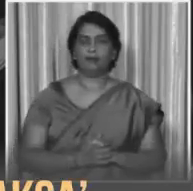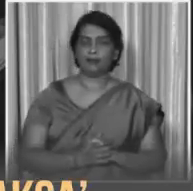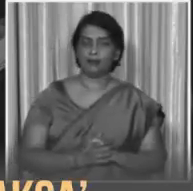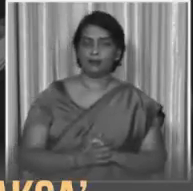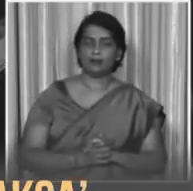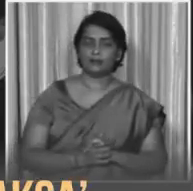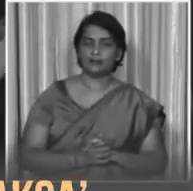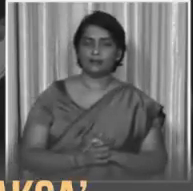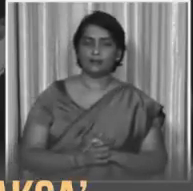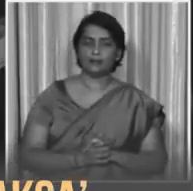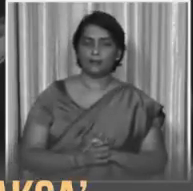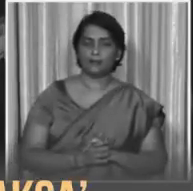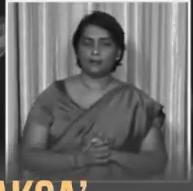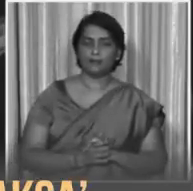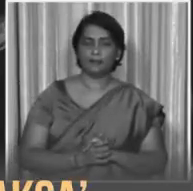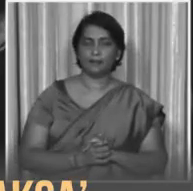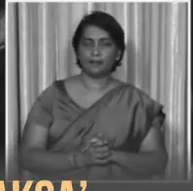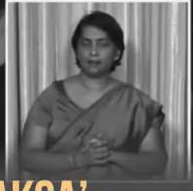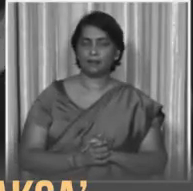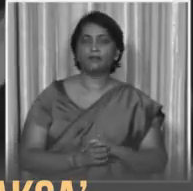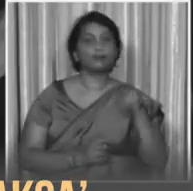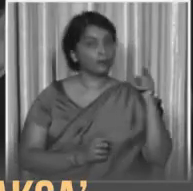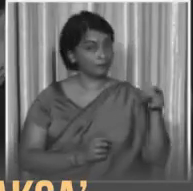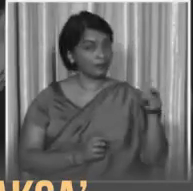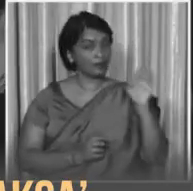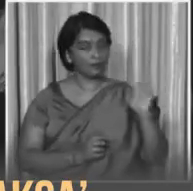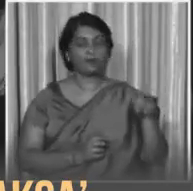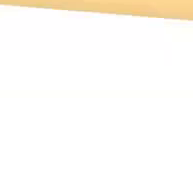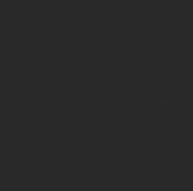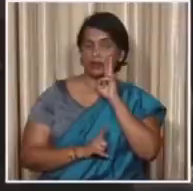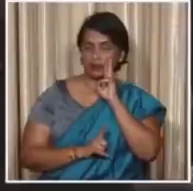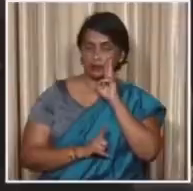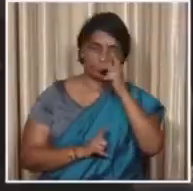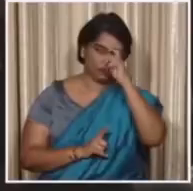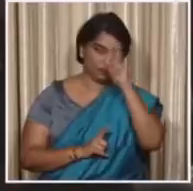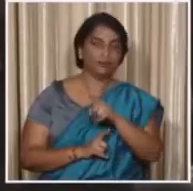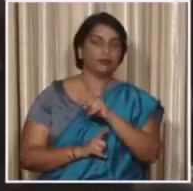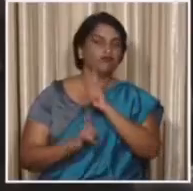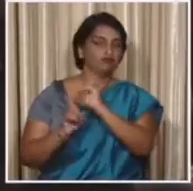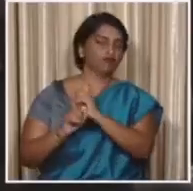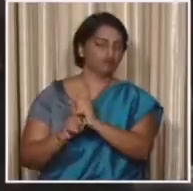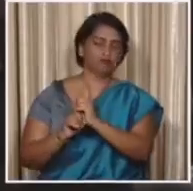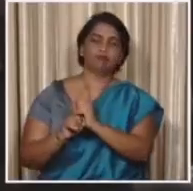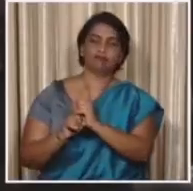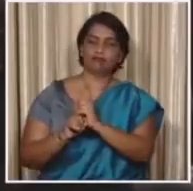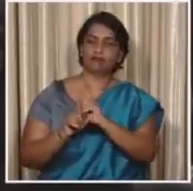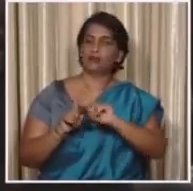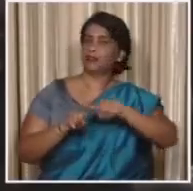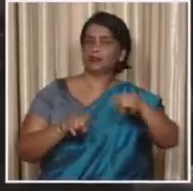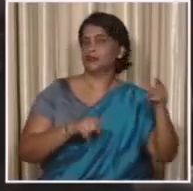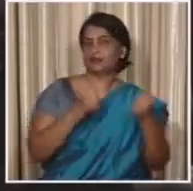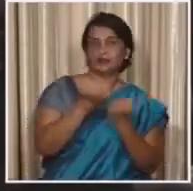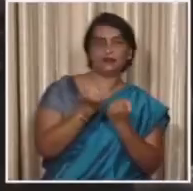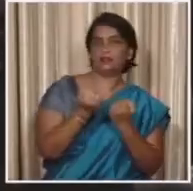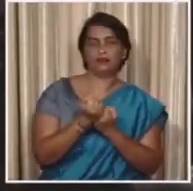When he took over as Prime Minister and President, we called him Ranil Rajapaksa. Now, this is the most horrendous